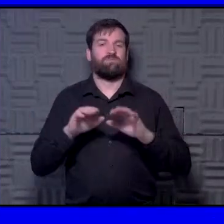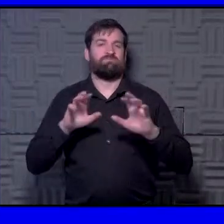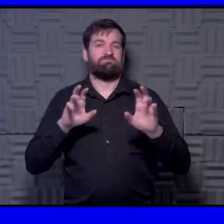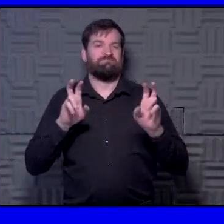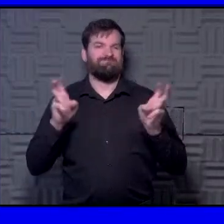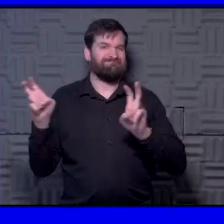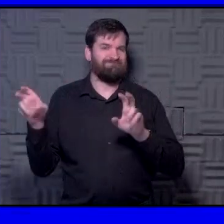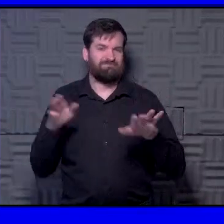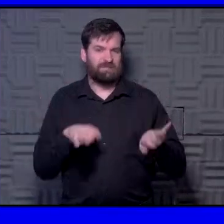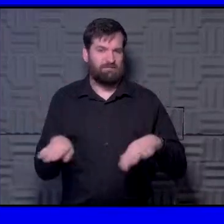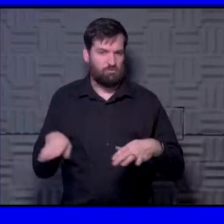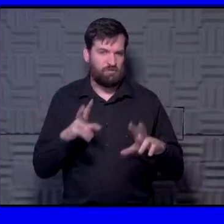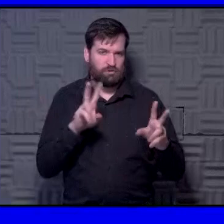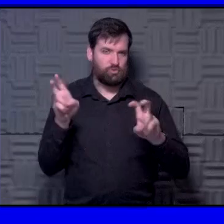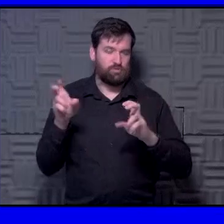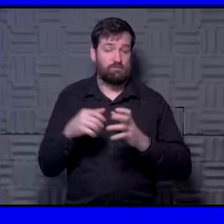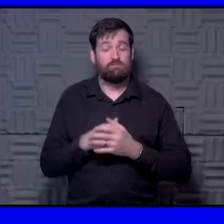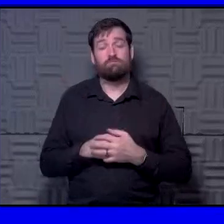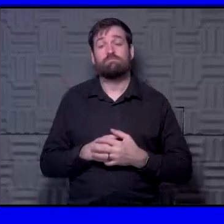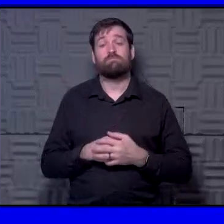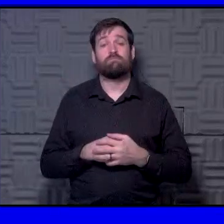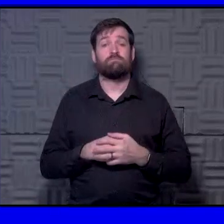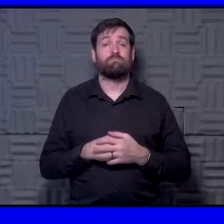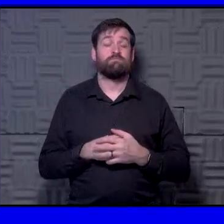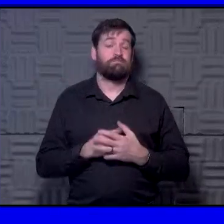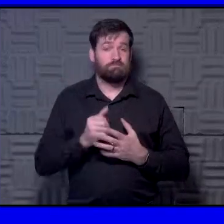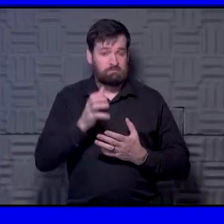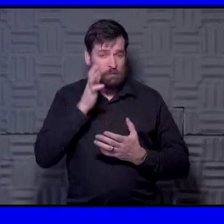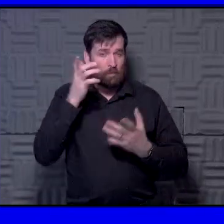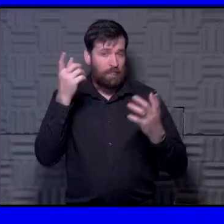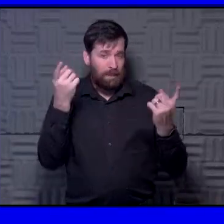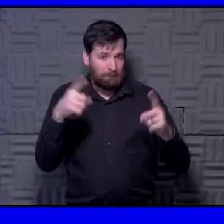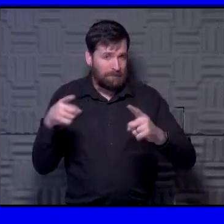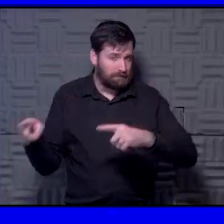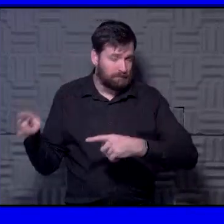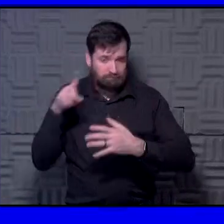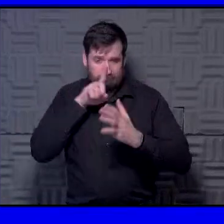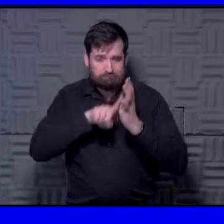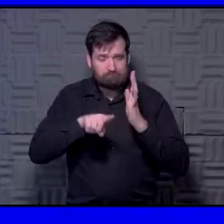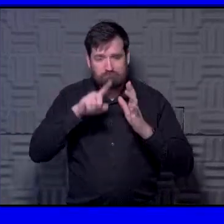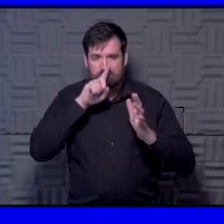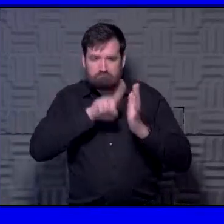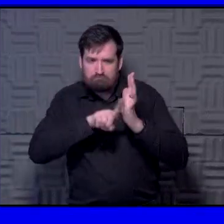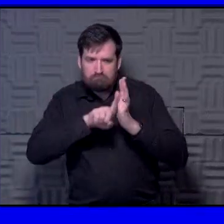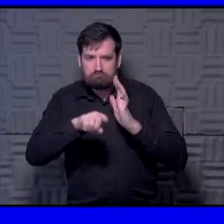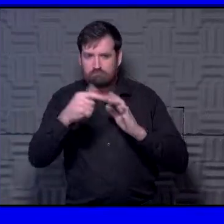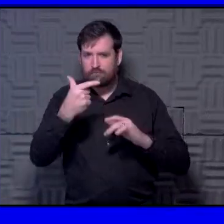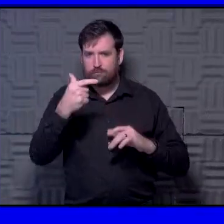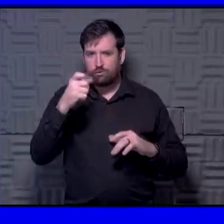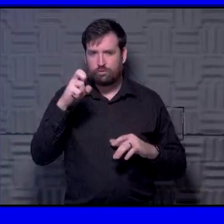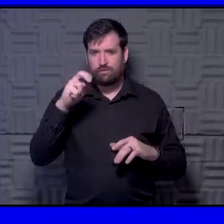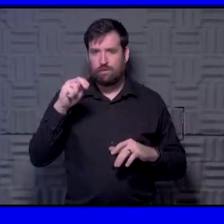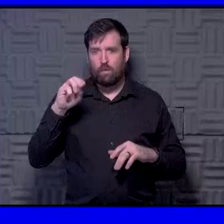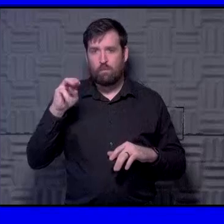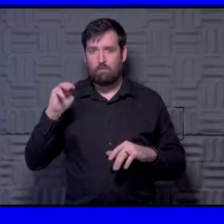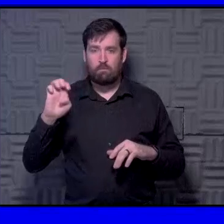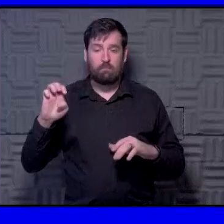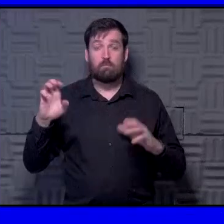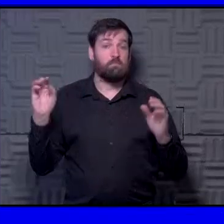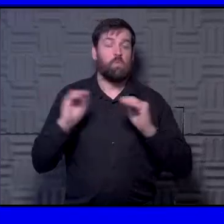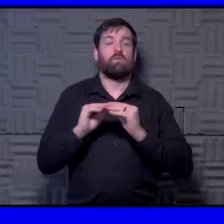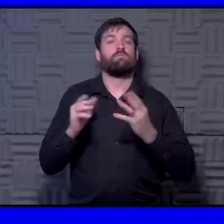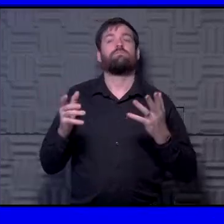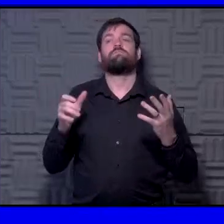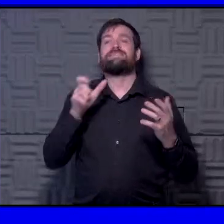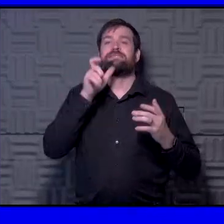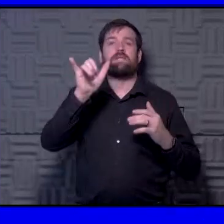issue. Certainly those things will be done, looking at genomes. Hopefully it will become more, but it's not